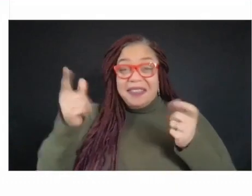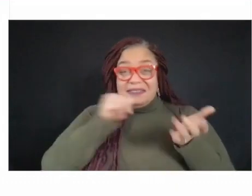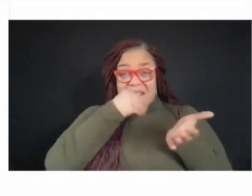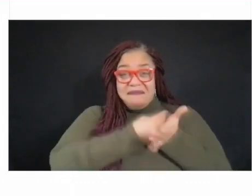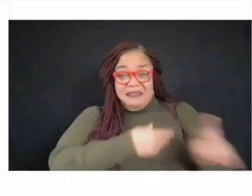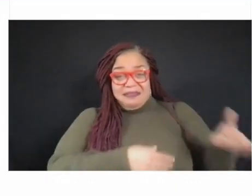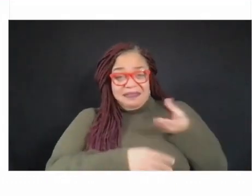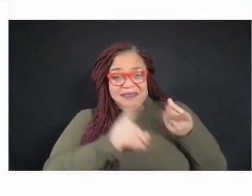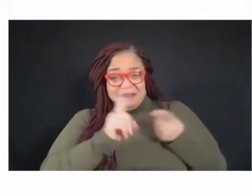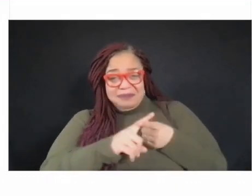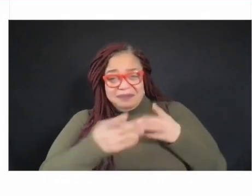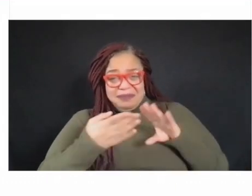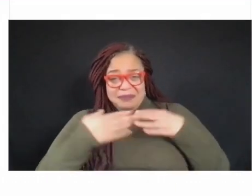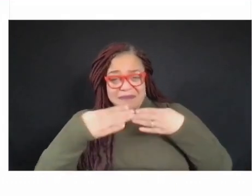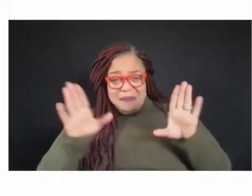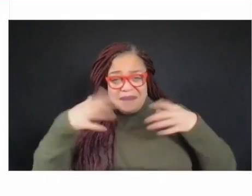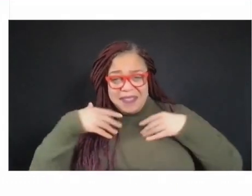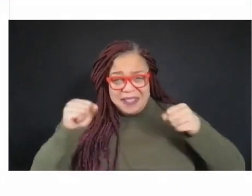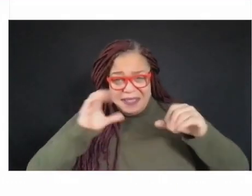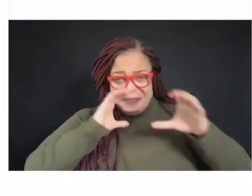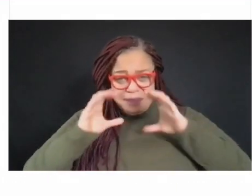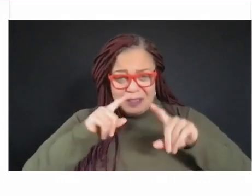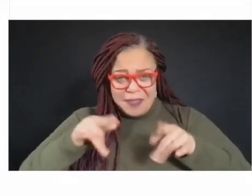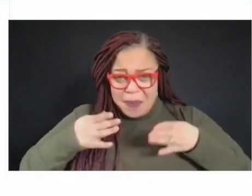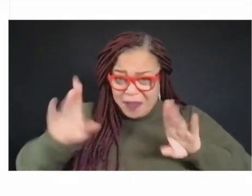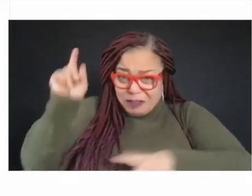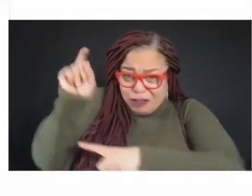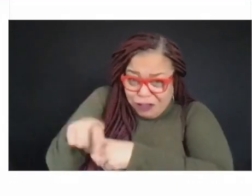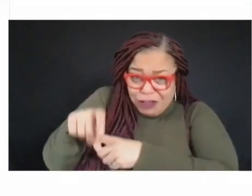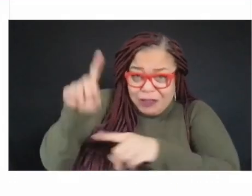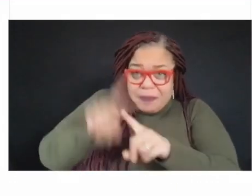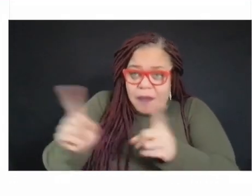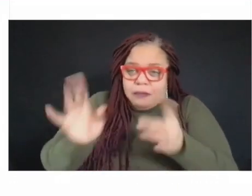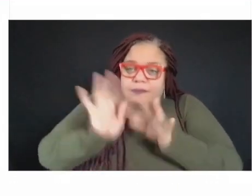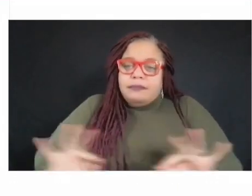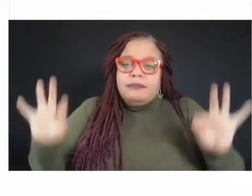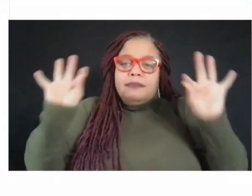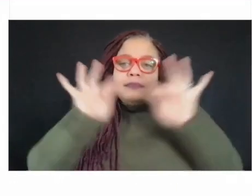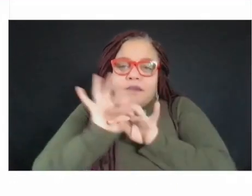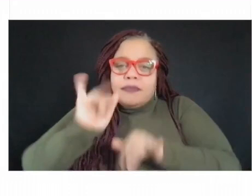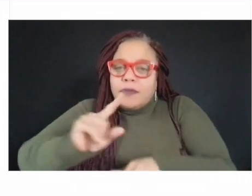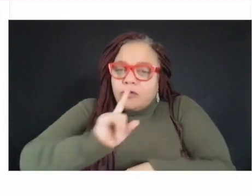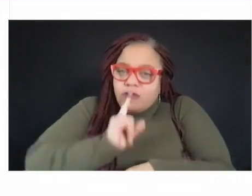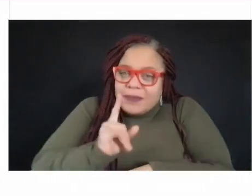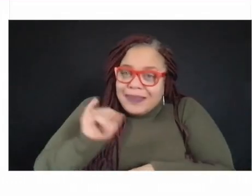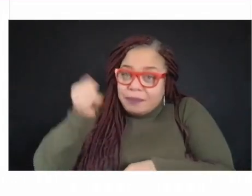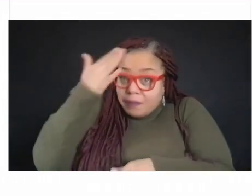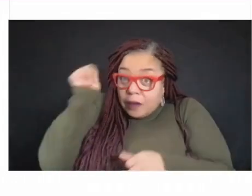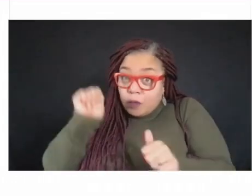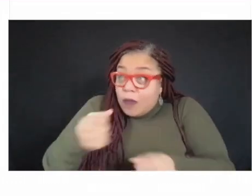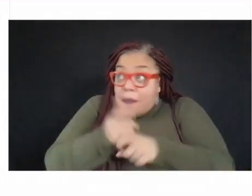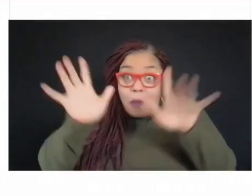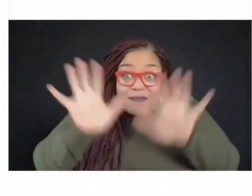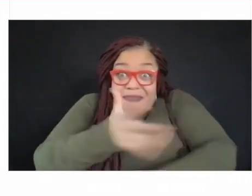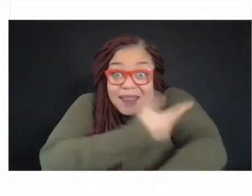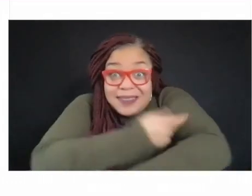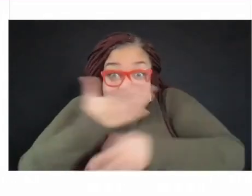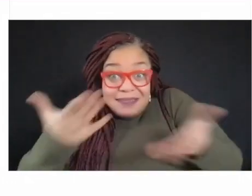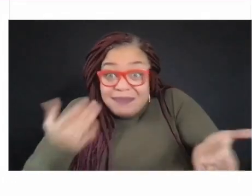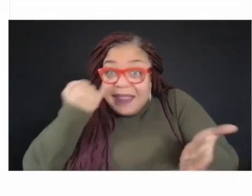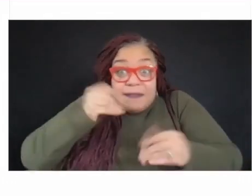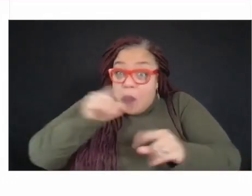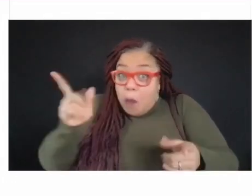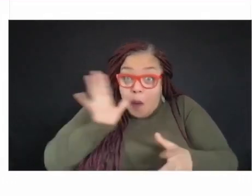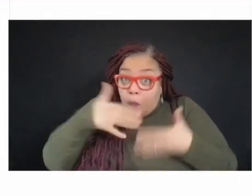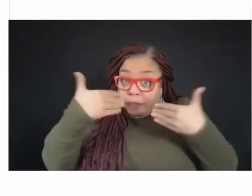really is, because we can make this great vaccine, but if no one will take it, it is not worth it. Exactly. Or it's not working. And so, I think